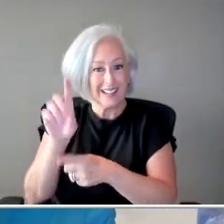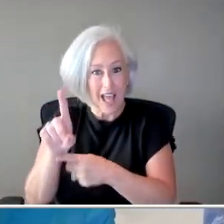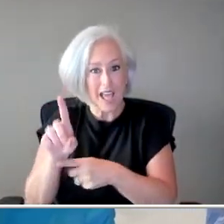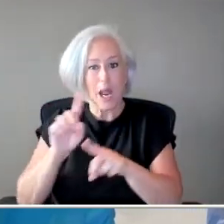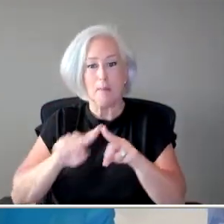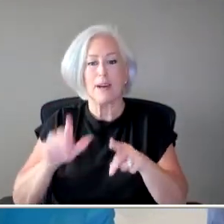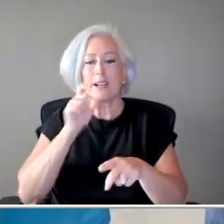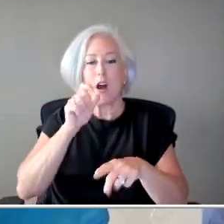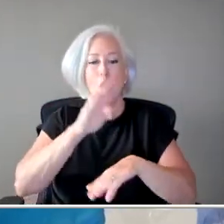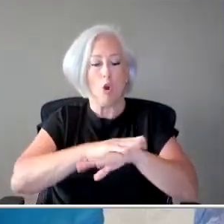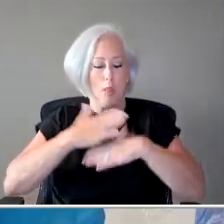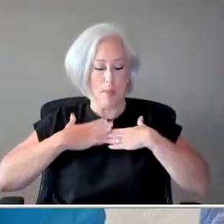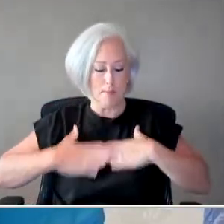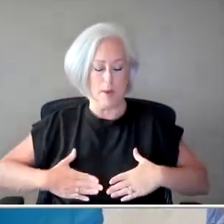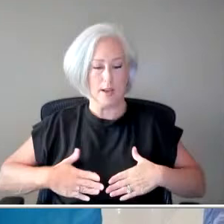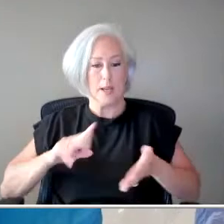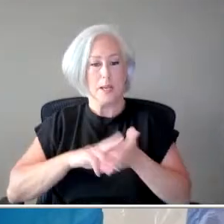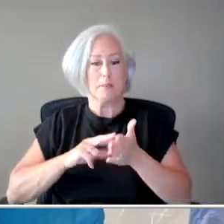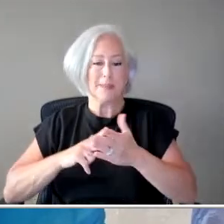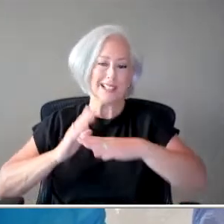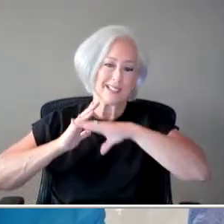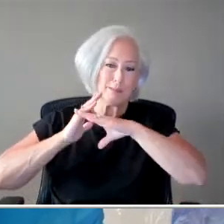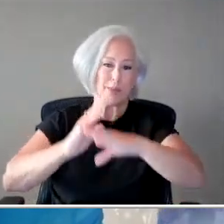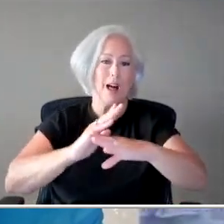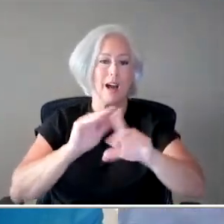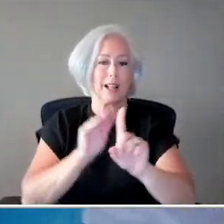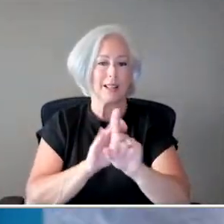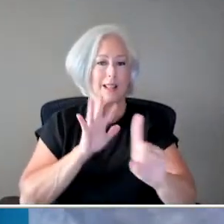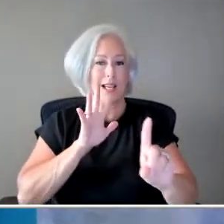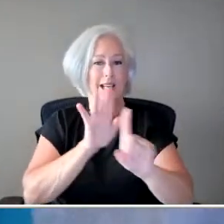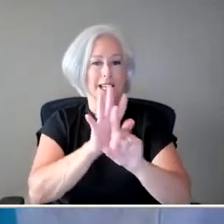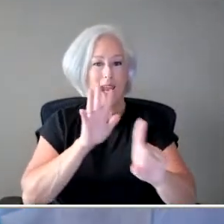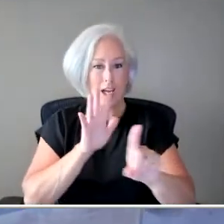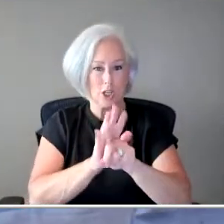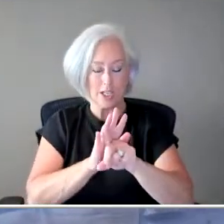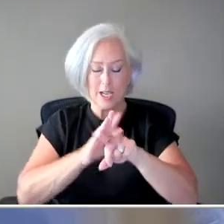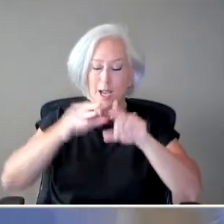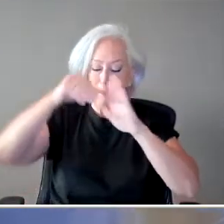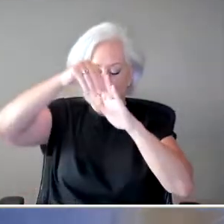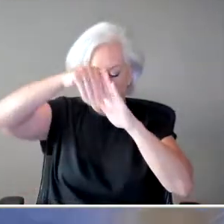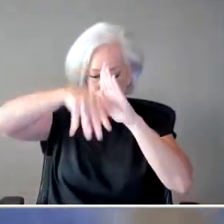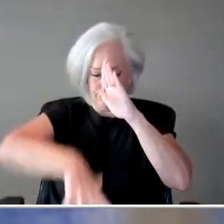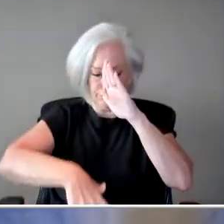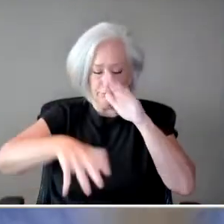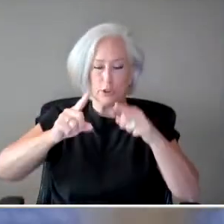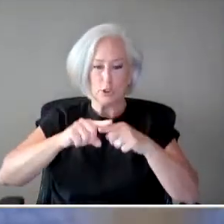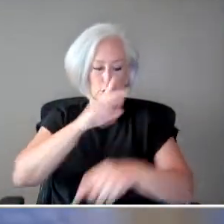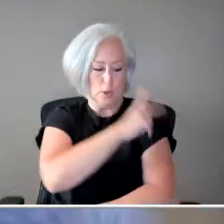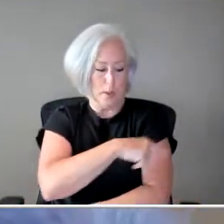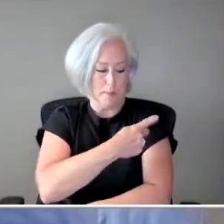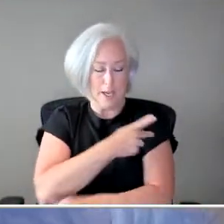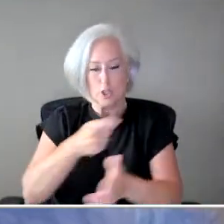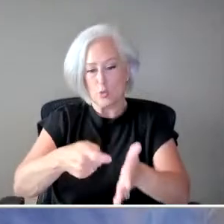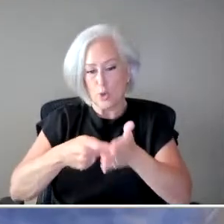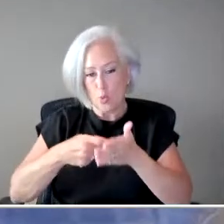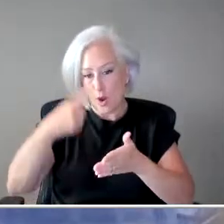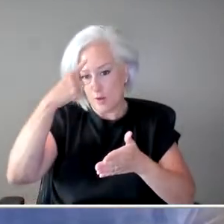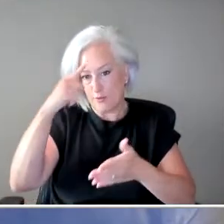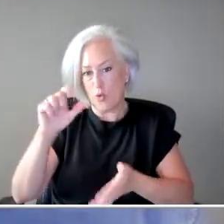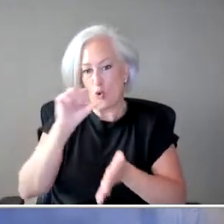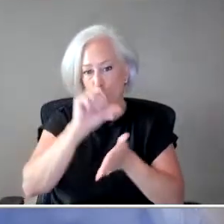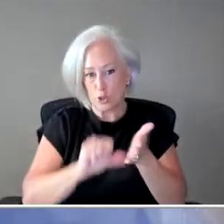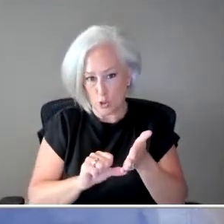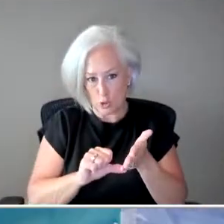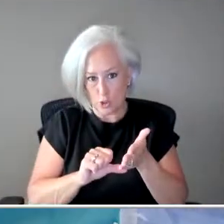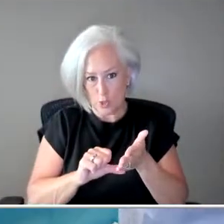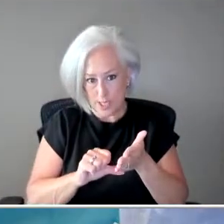so it allows the radiation to be distributed to the patient, which was required for the surgery, but it blocks the extra radiation or the scatter radiation that